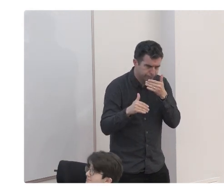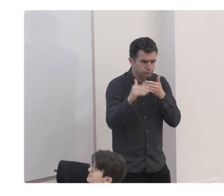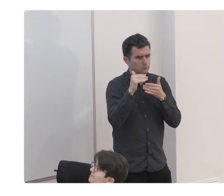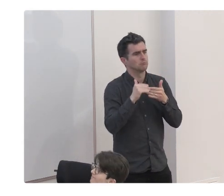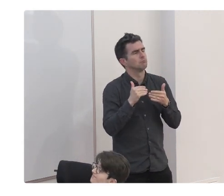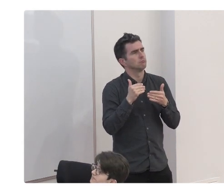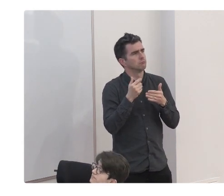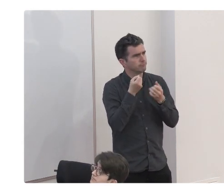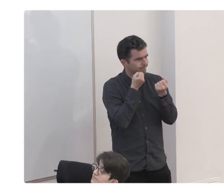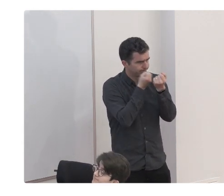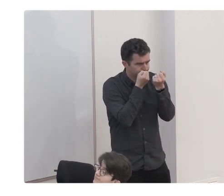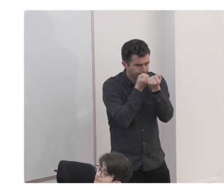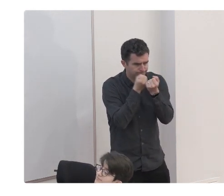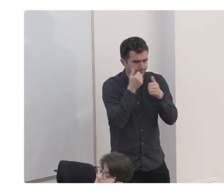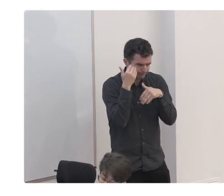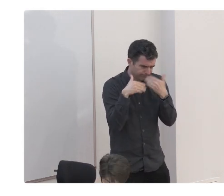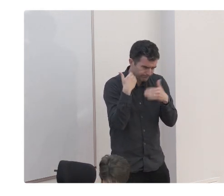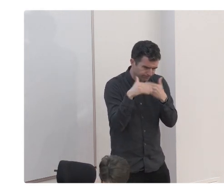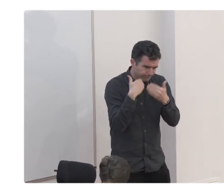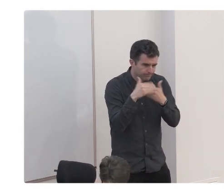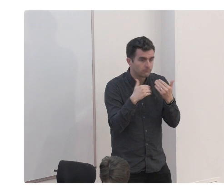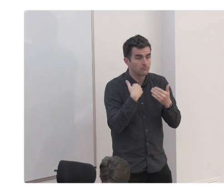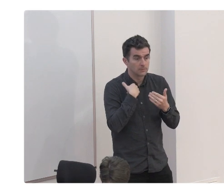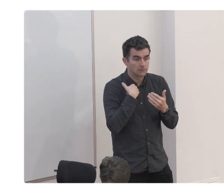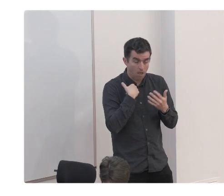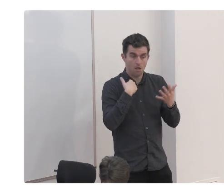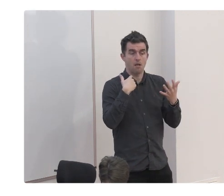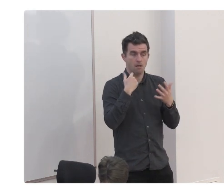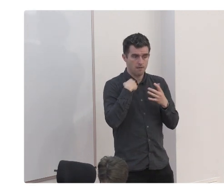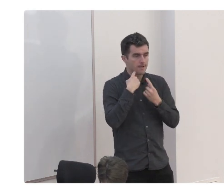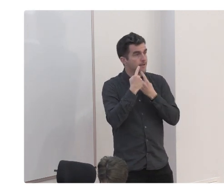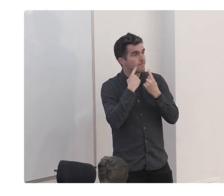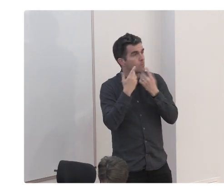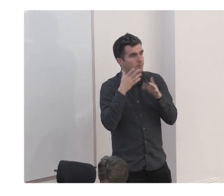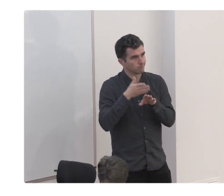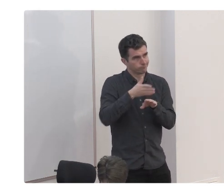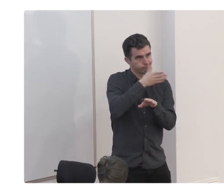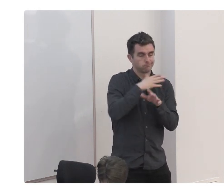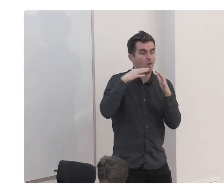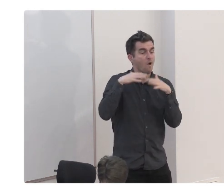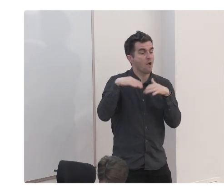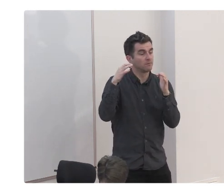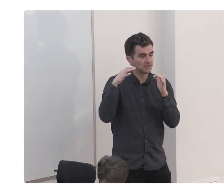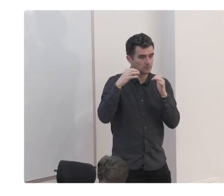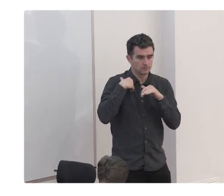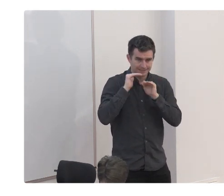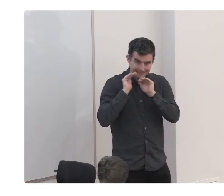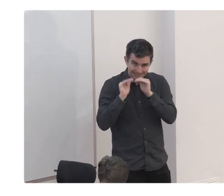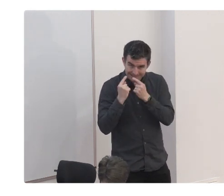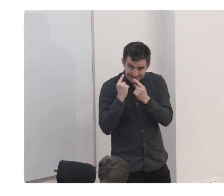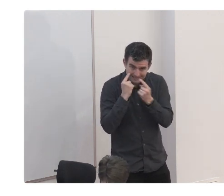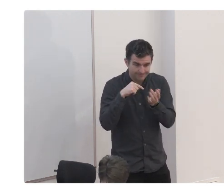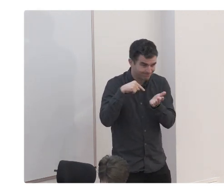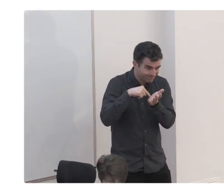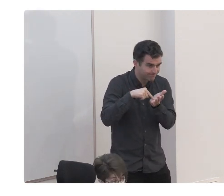it. And this convention guarantees, as you all are aware, this guarantees all